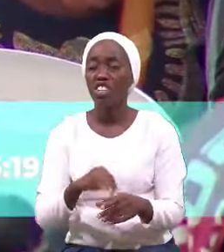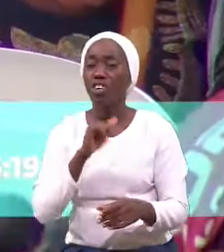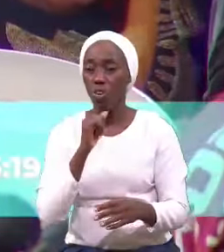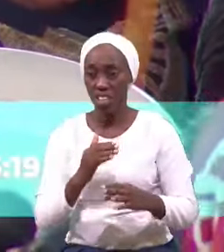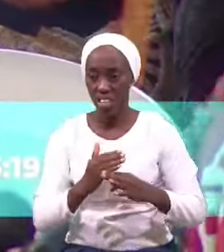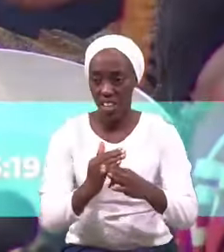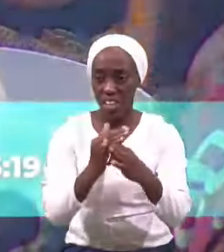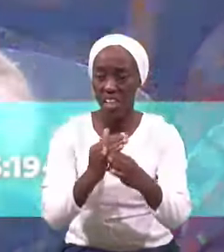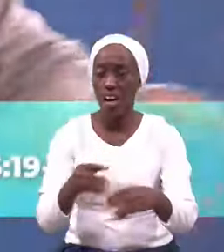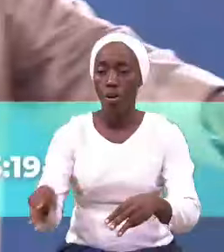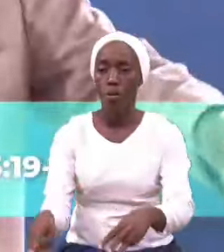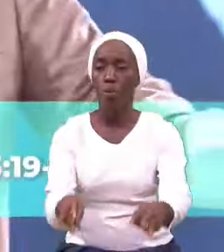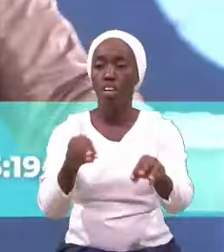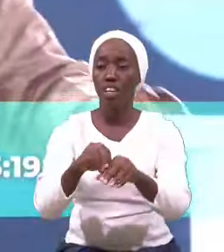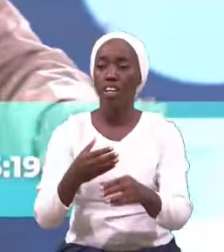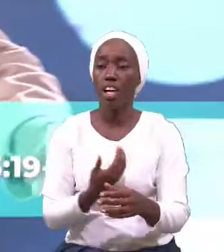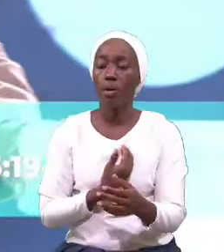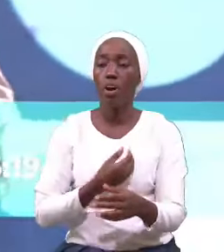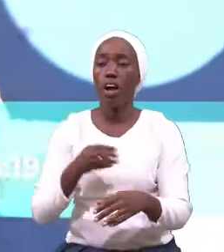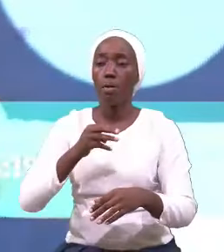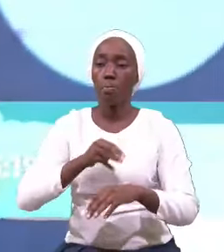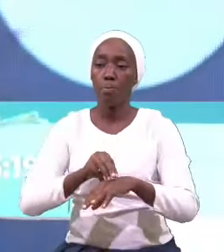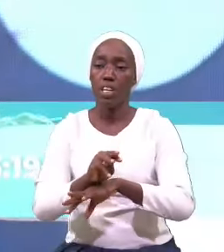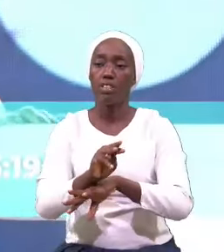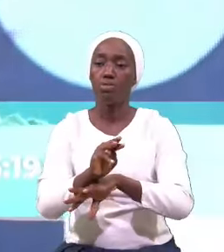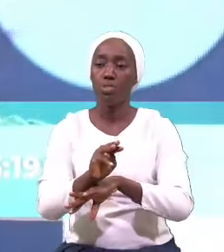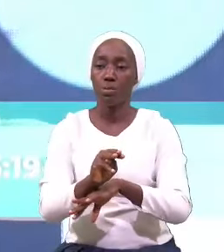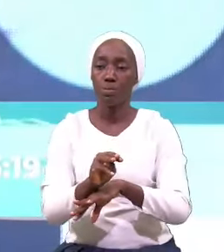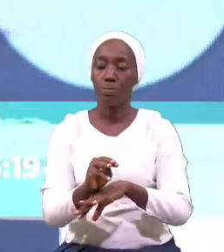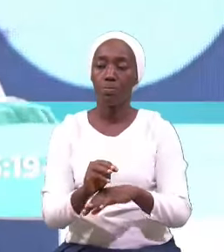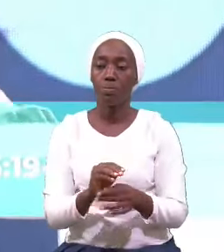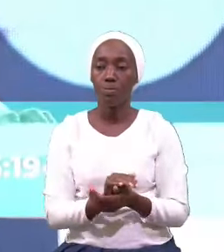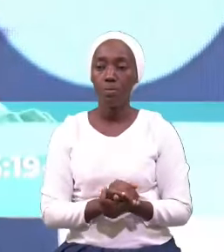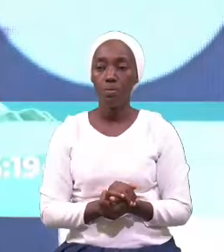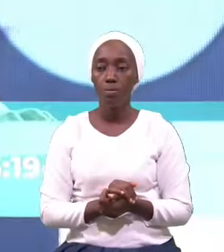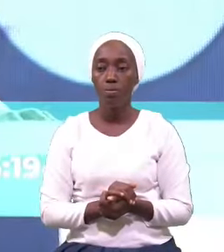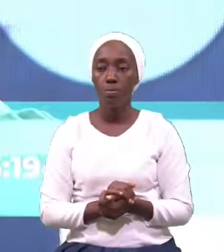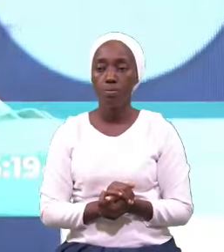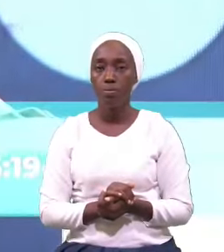our ministries.